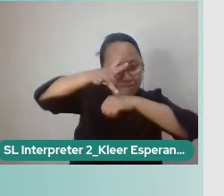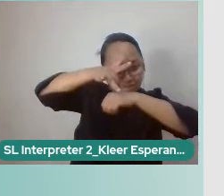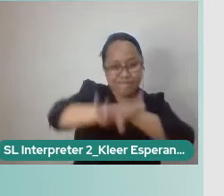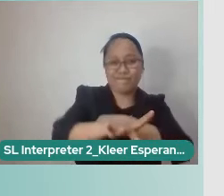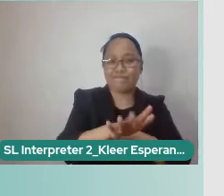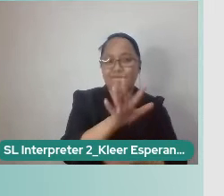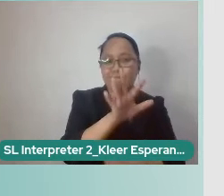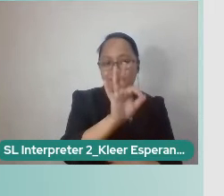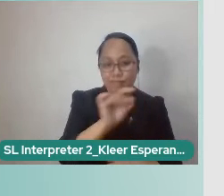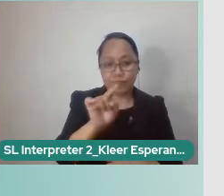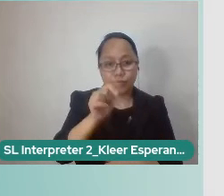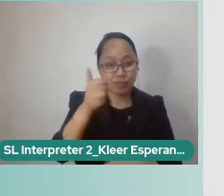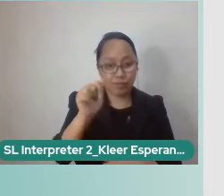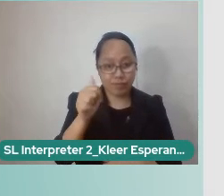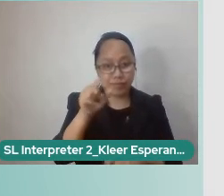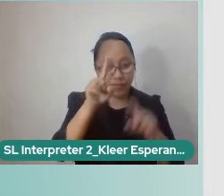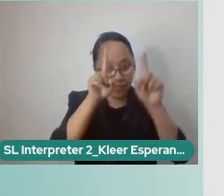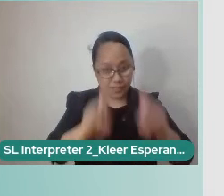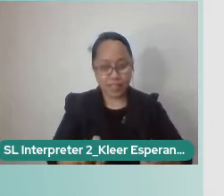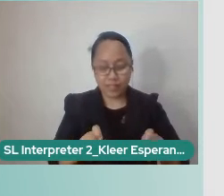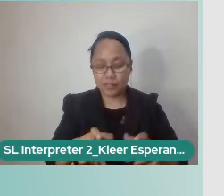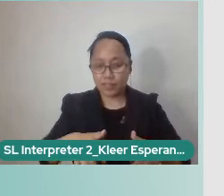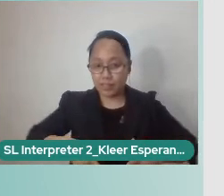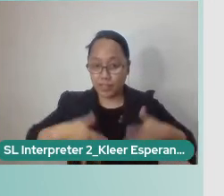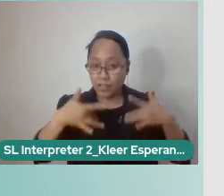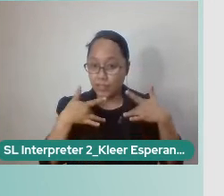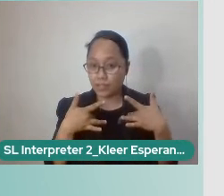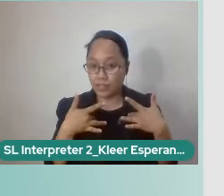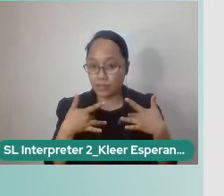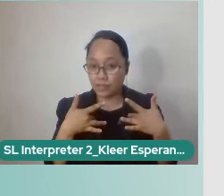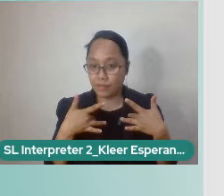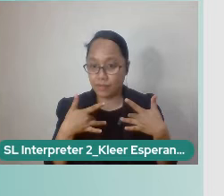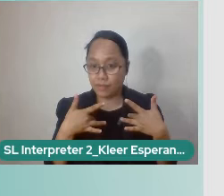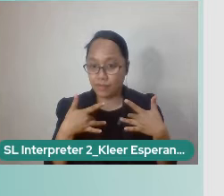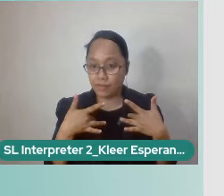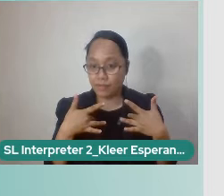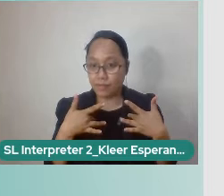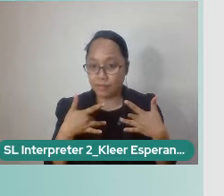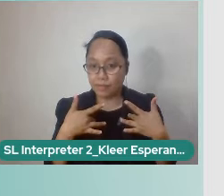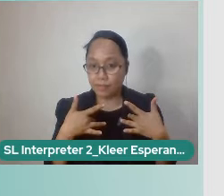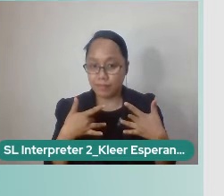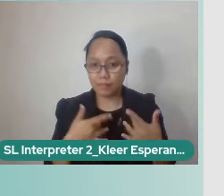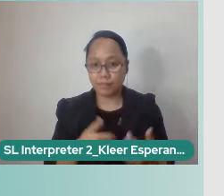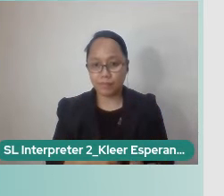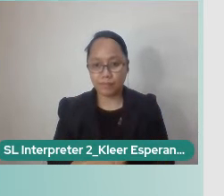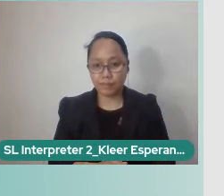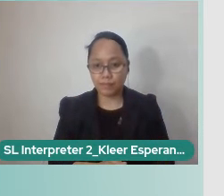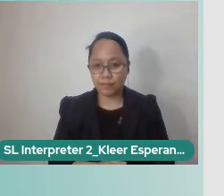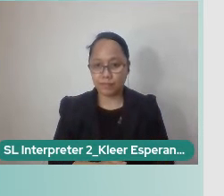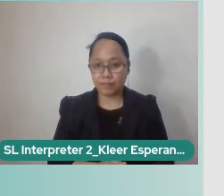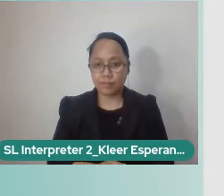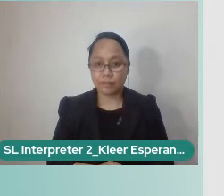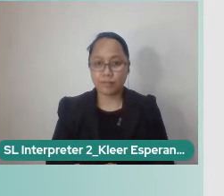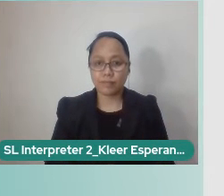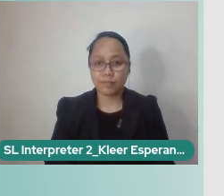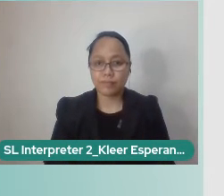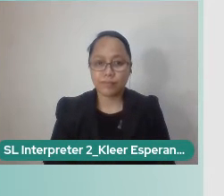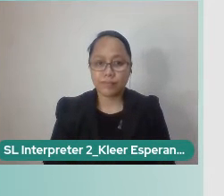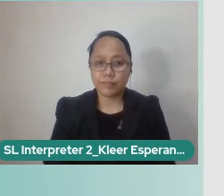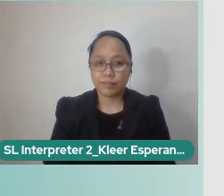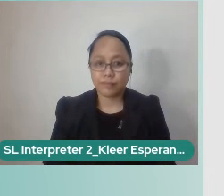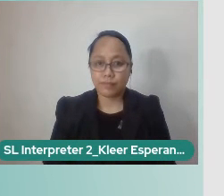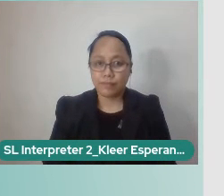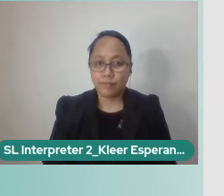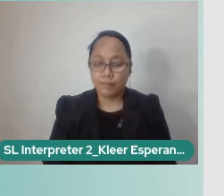screening, recommending 5 yearly screening with only 9 to 10 tests in a lifetime. And this slide